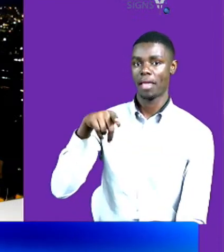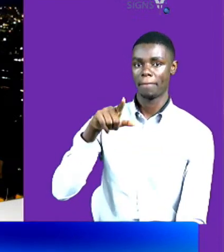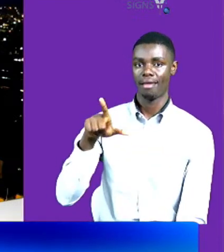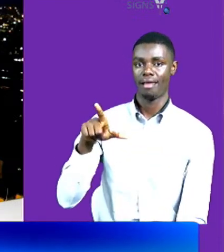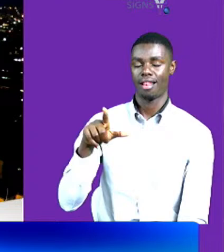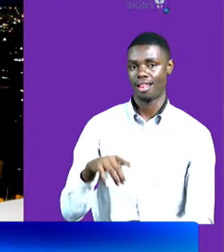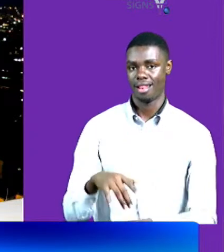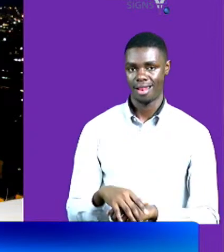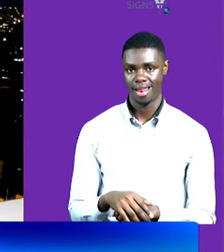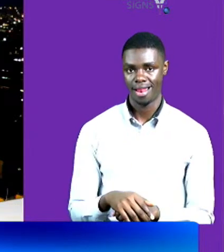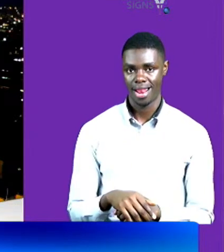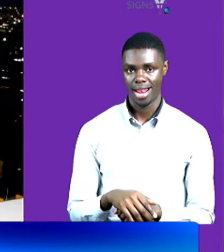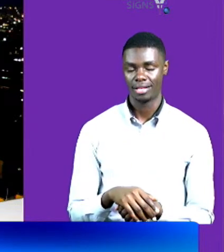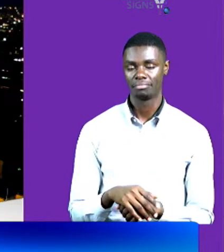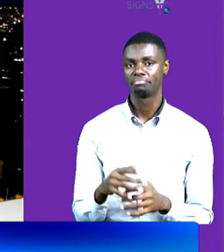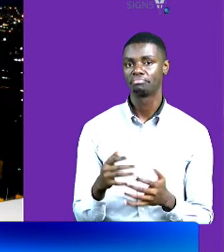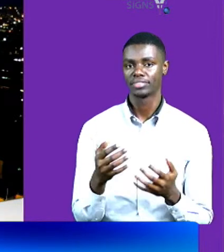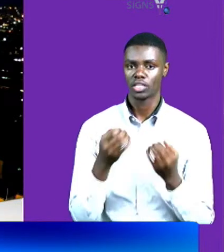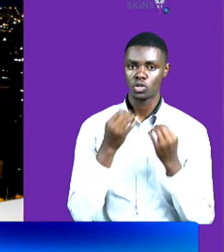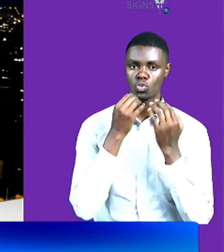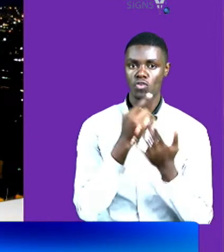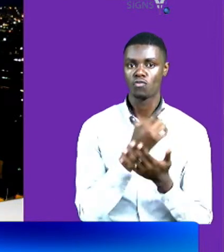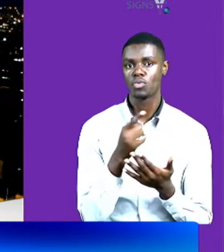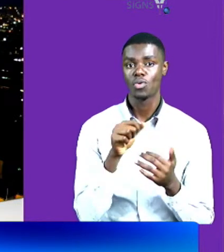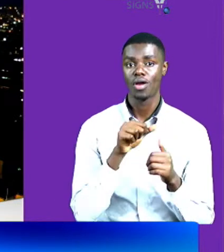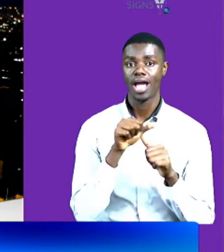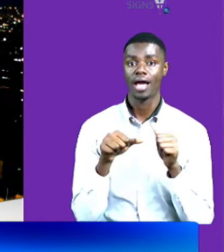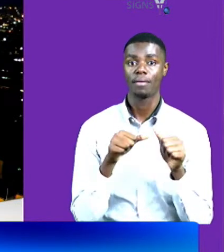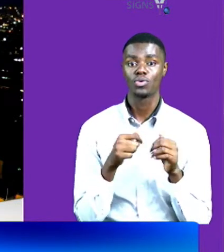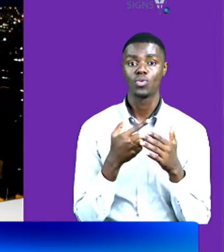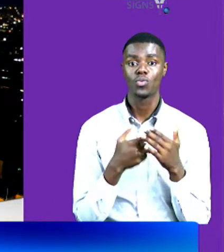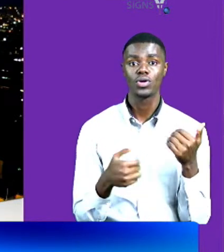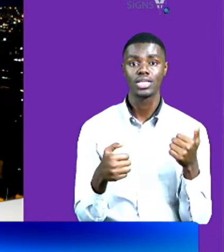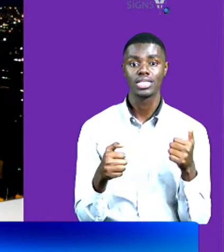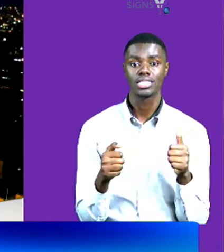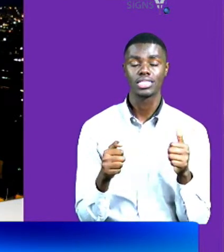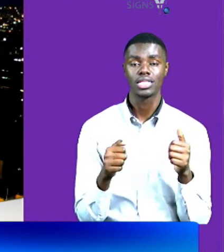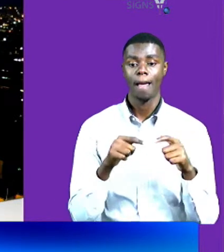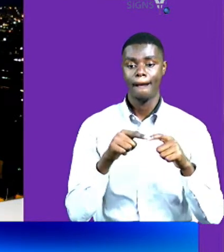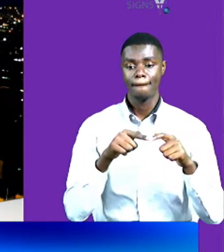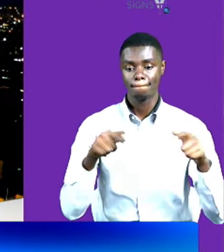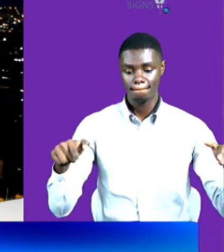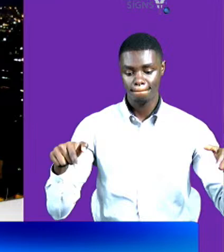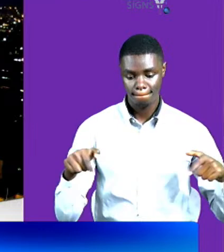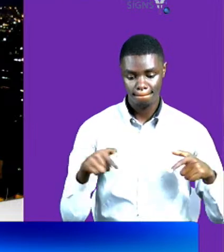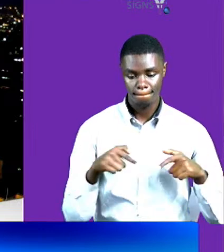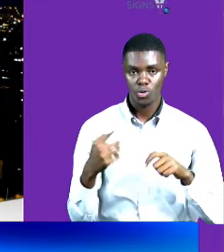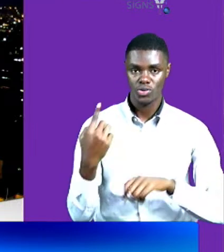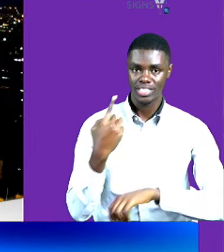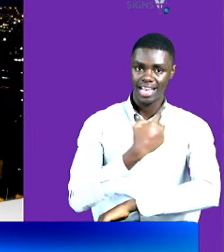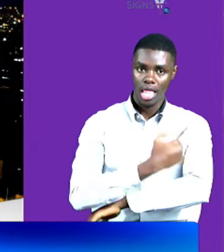League. But just to inform you about what is Boxing Day